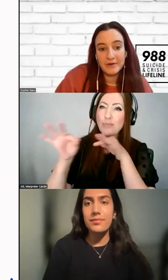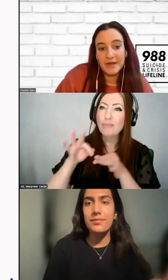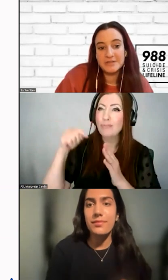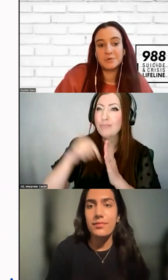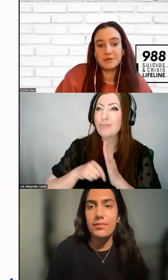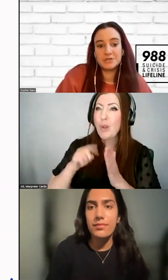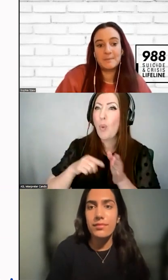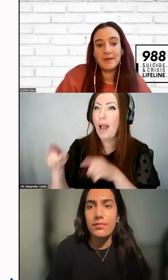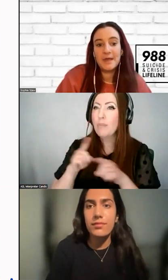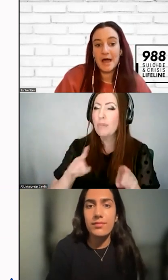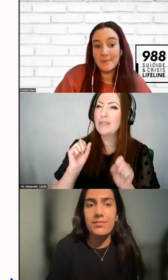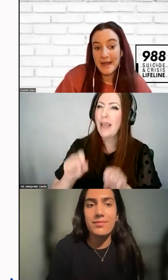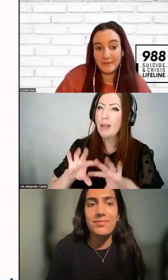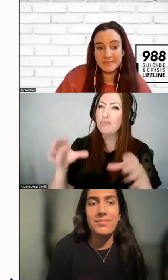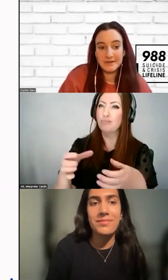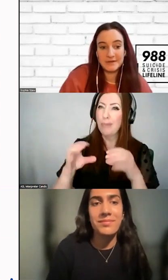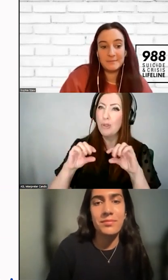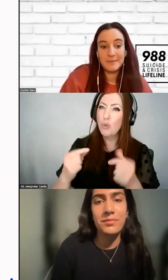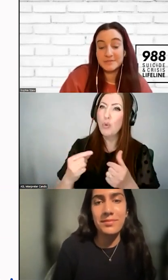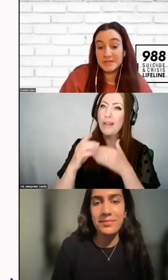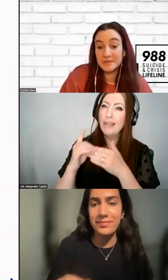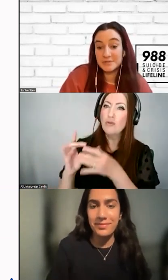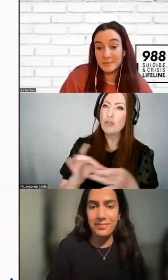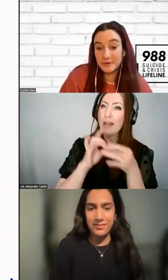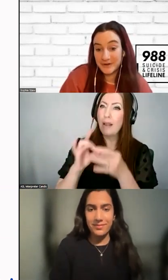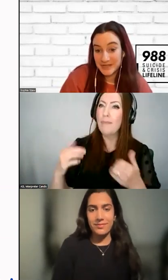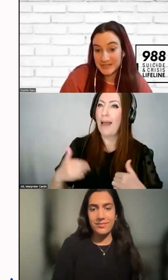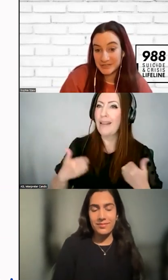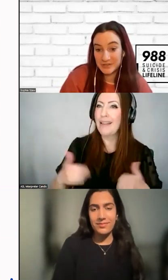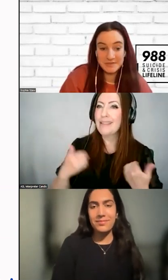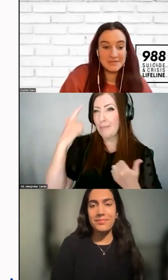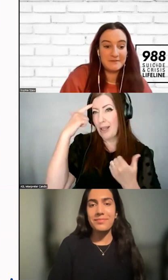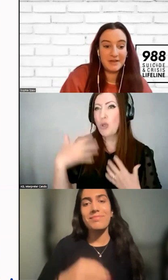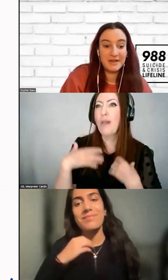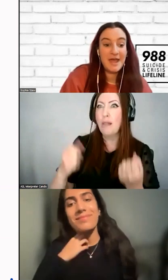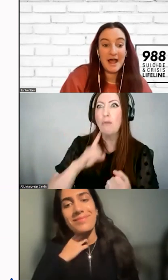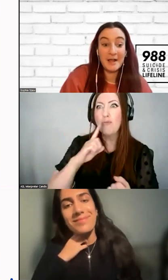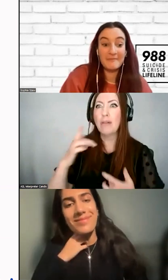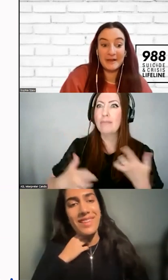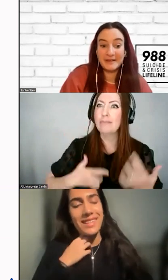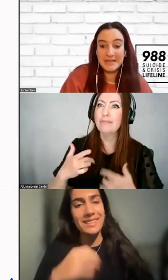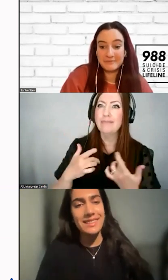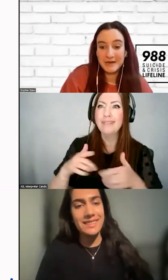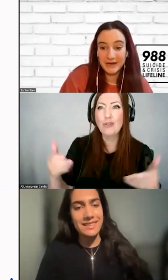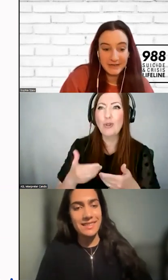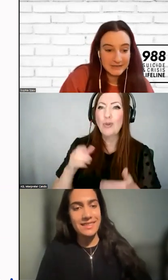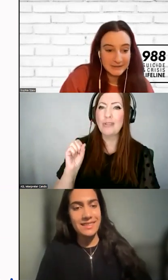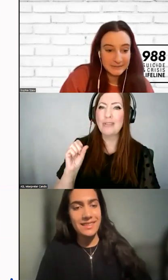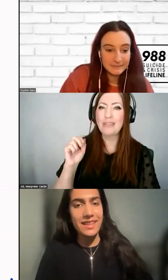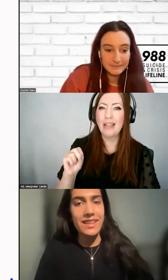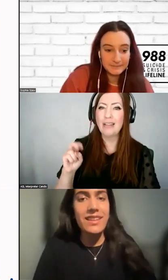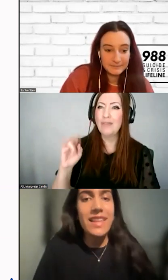can galvanize youth leadership in adolescent mental health policy. So super duper excited to introduce you, Saanvi, and I'll let you take it from here.